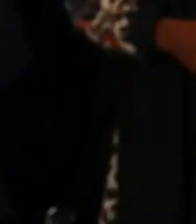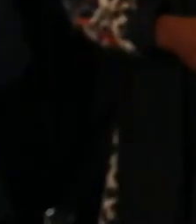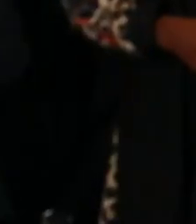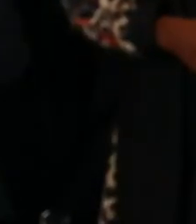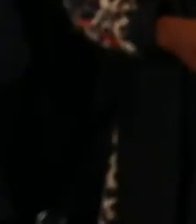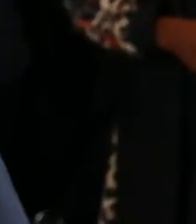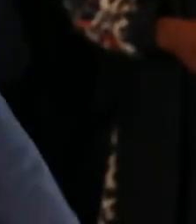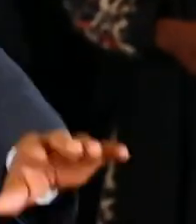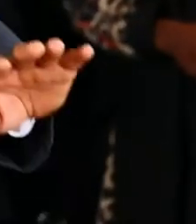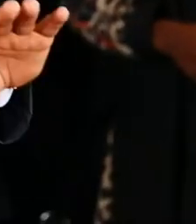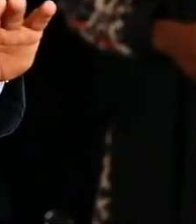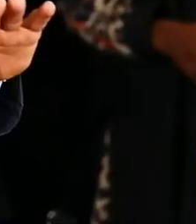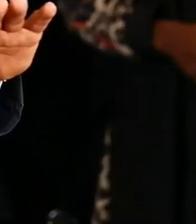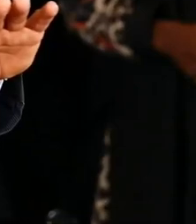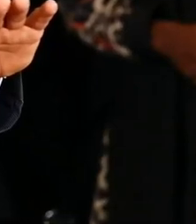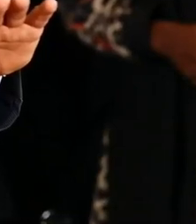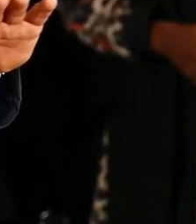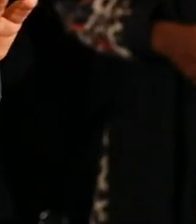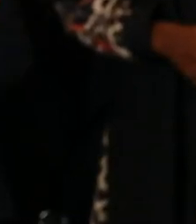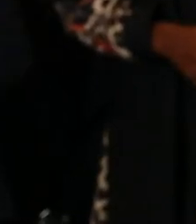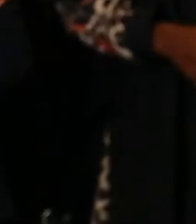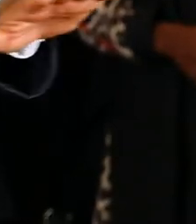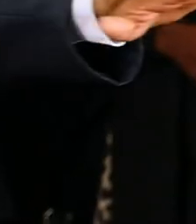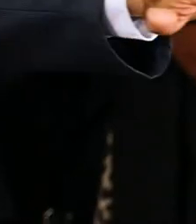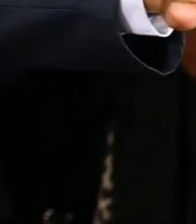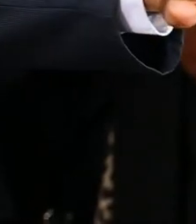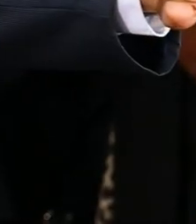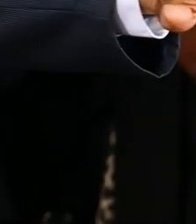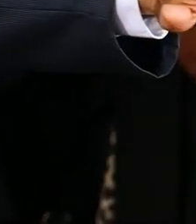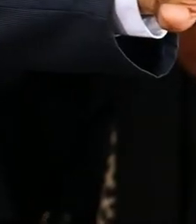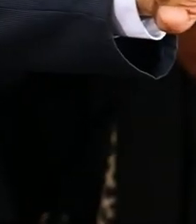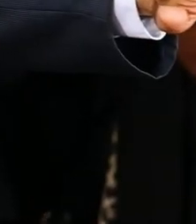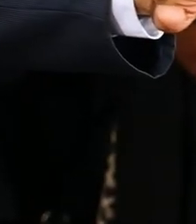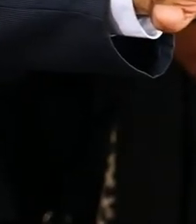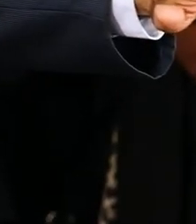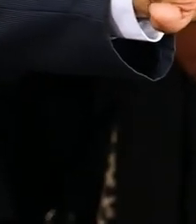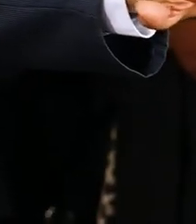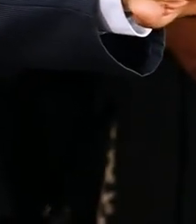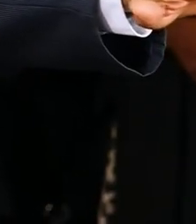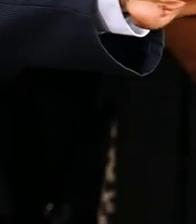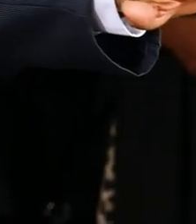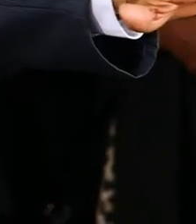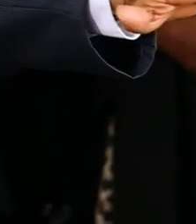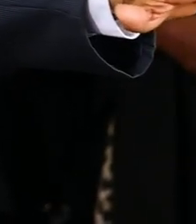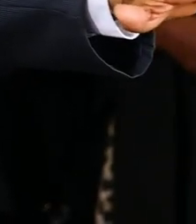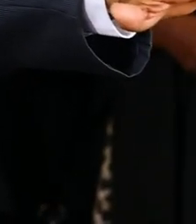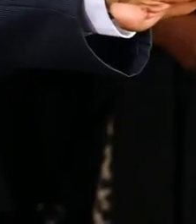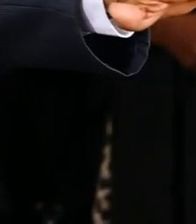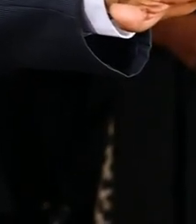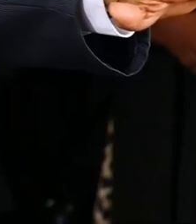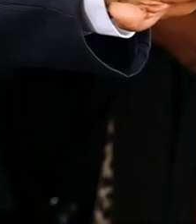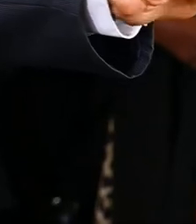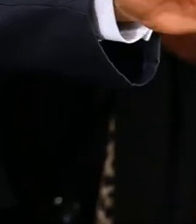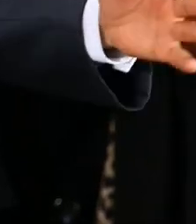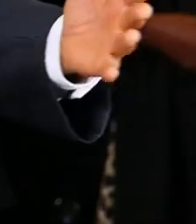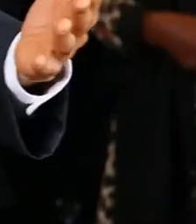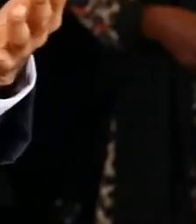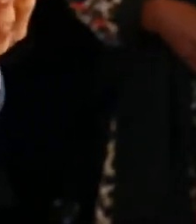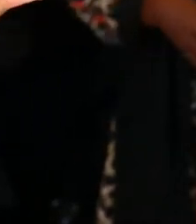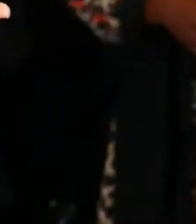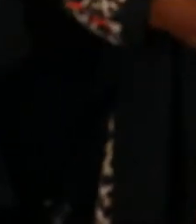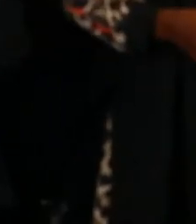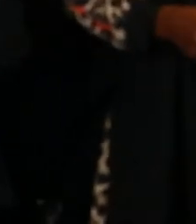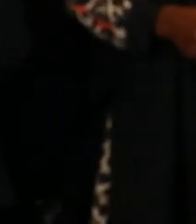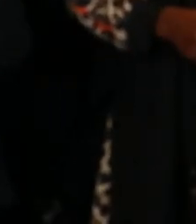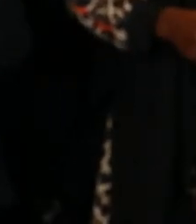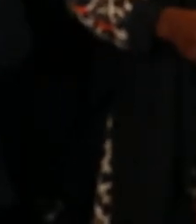back to him. Says, God, this is your heritage. Thank you. And the Lord